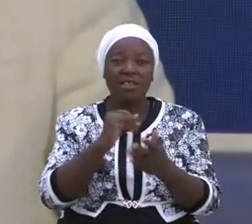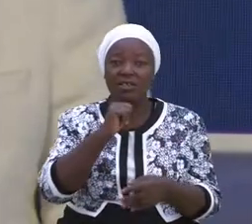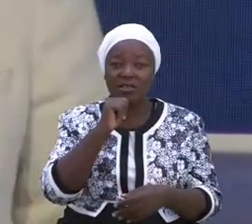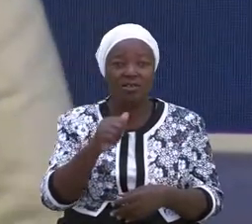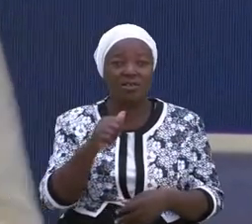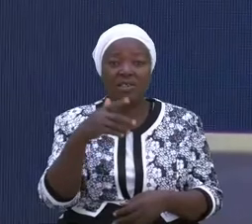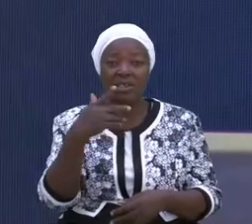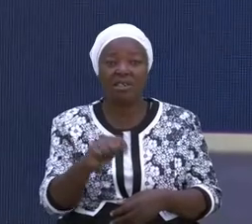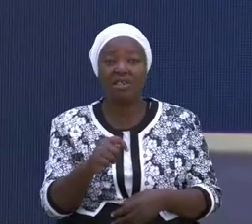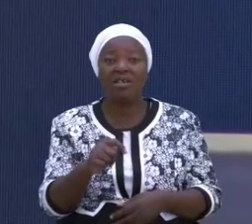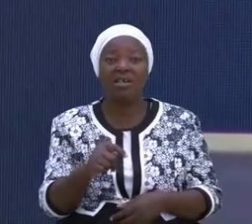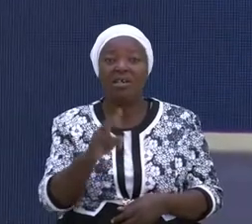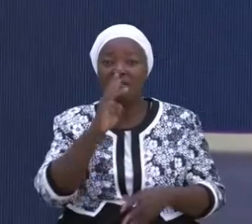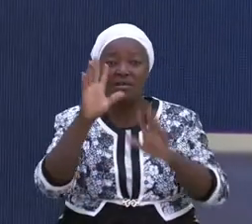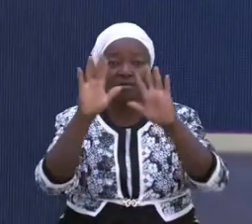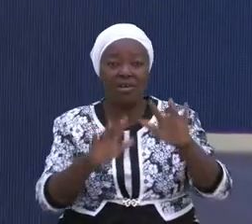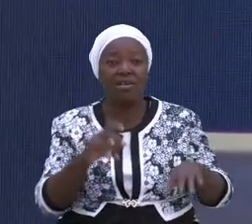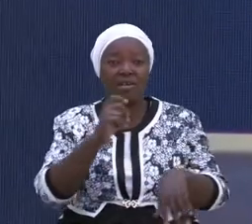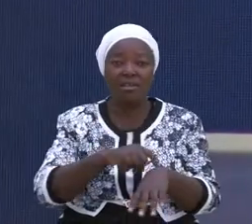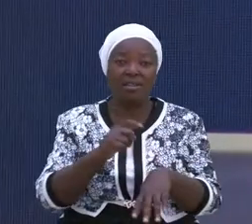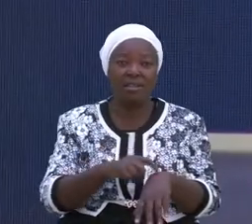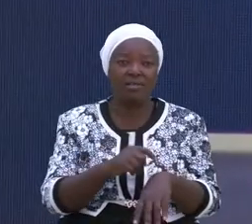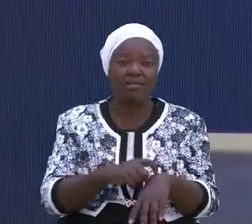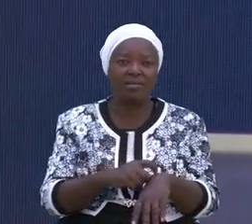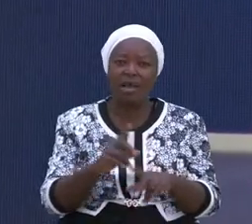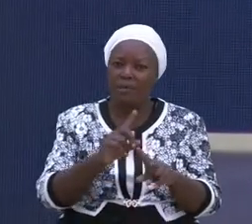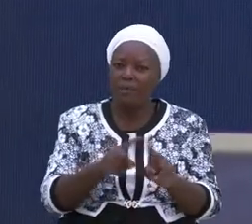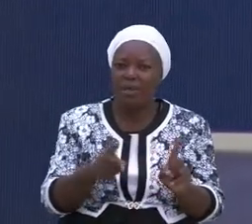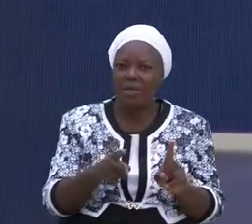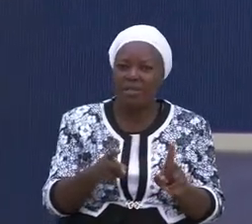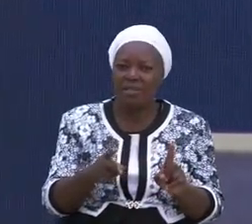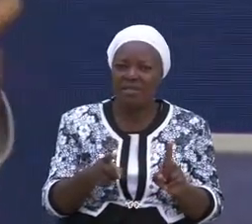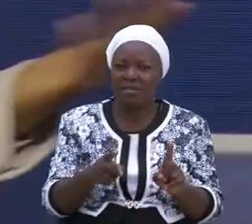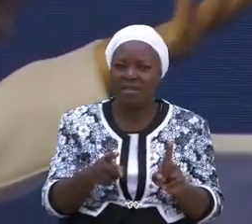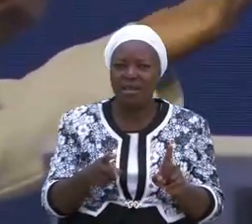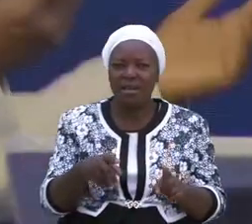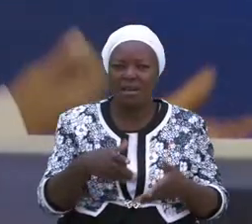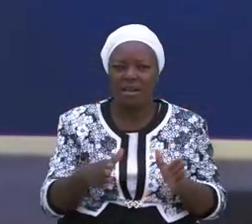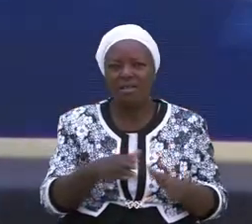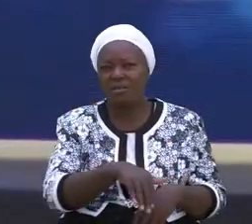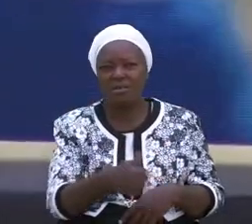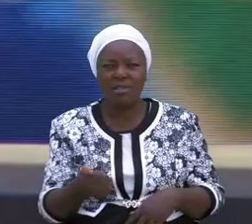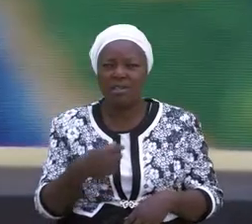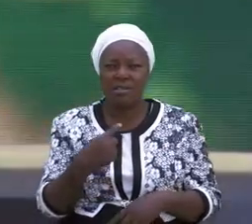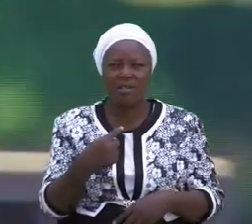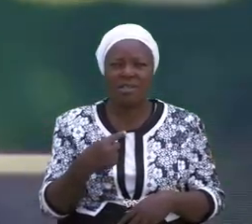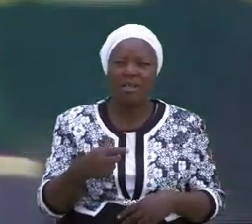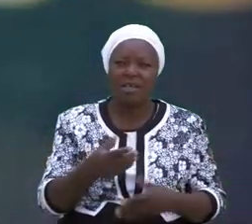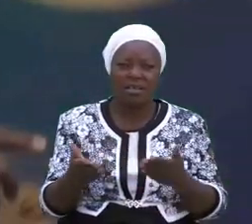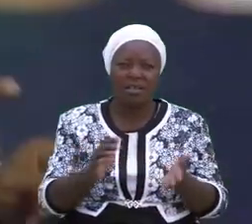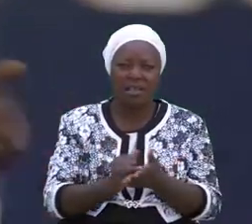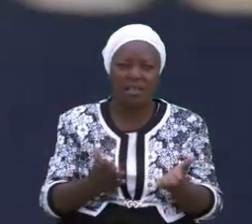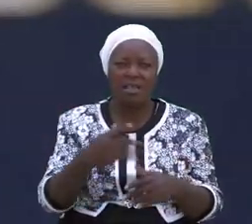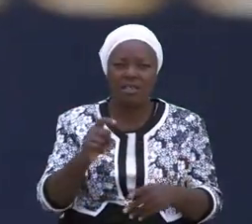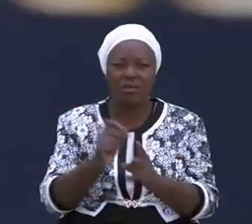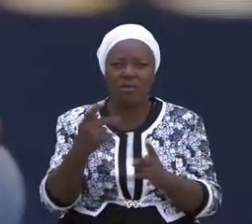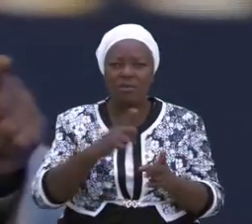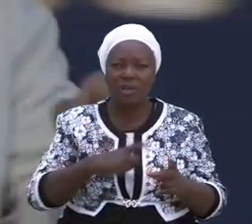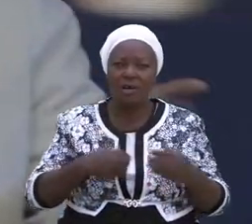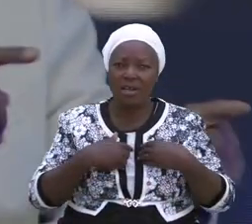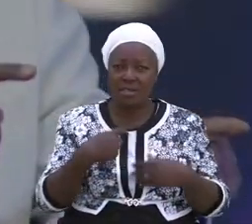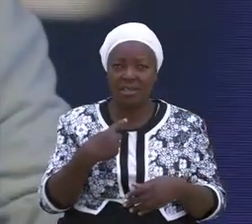rainy season at that time. But then they understood that here is what the word of the Lord has said. You must